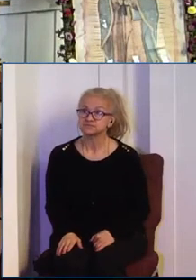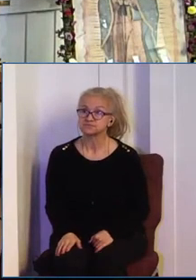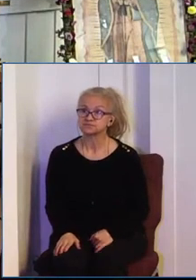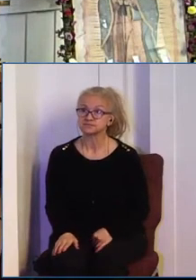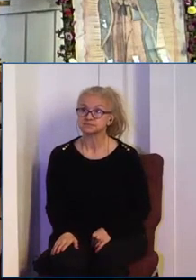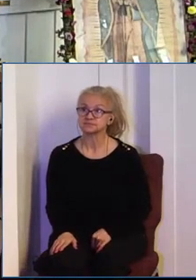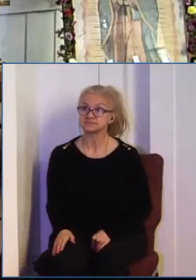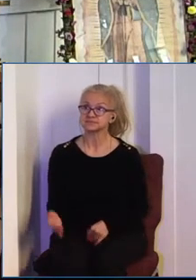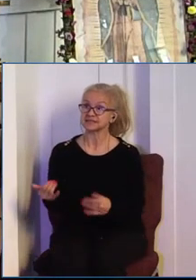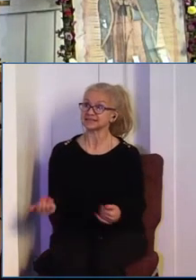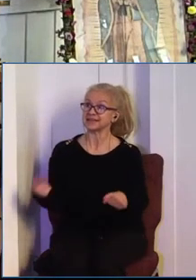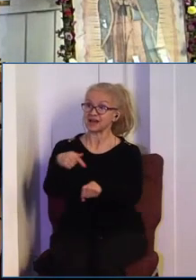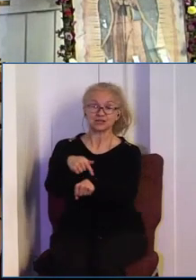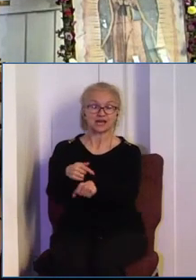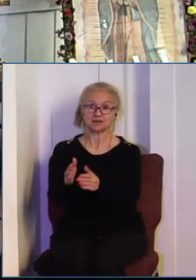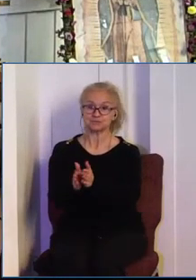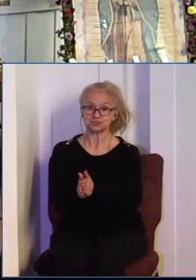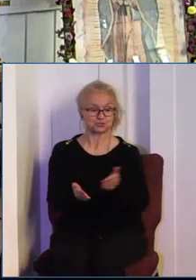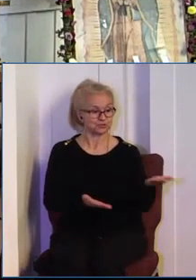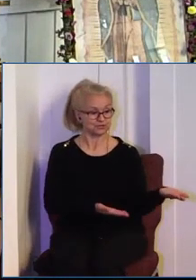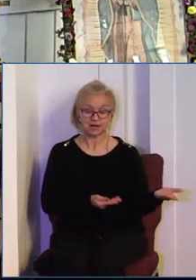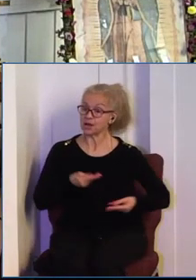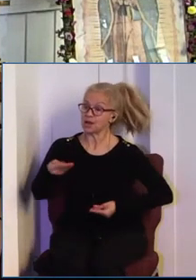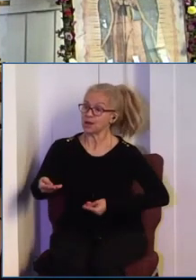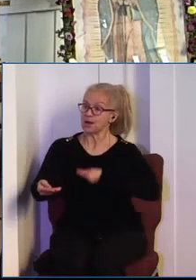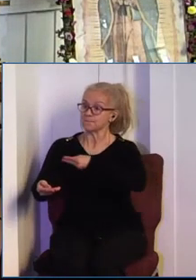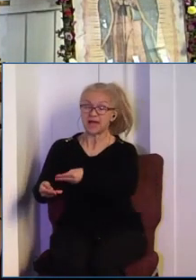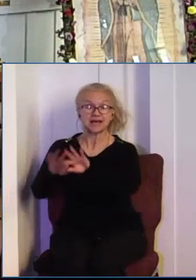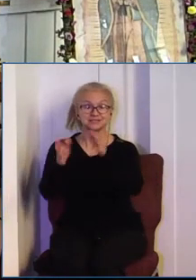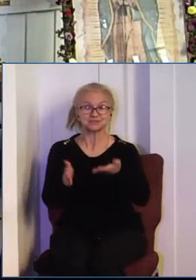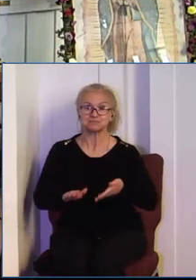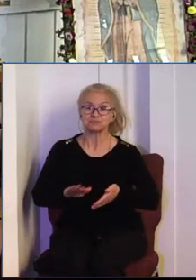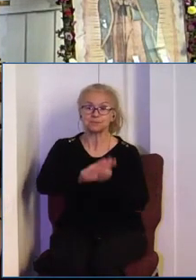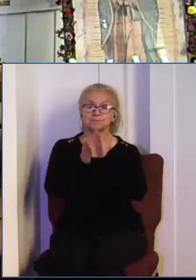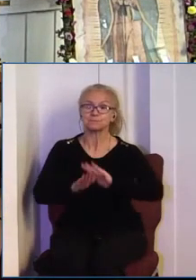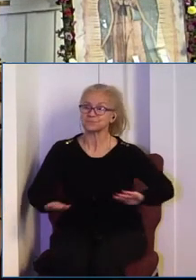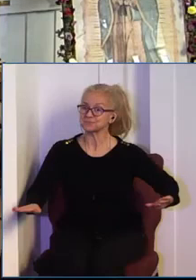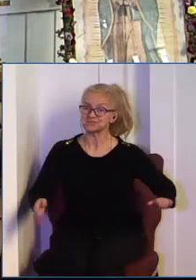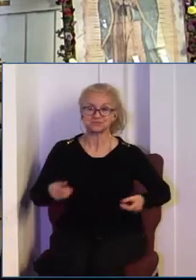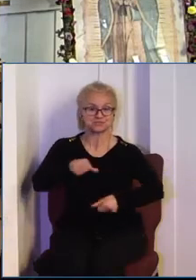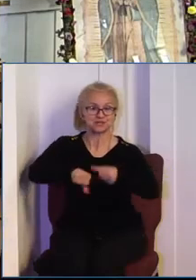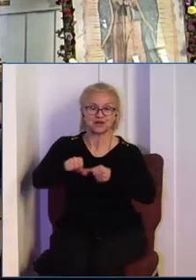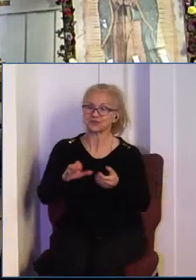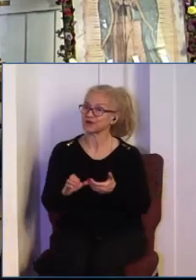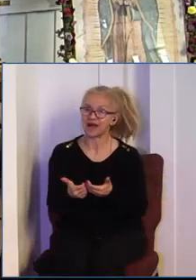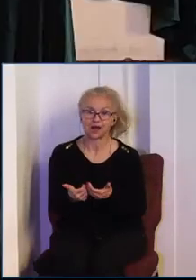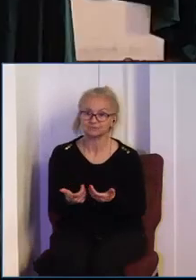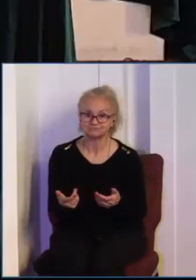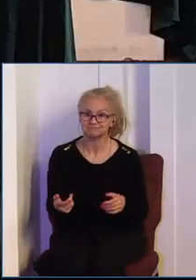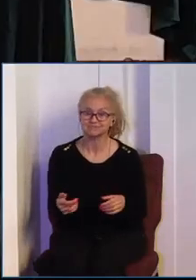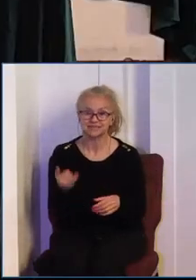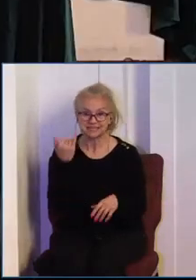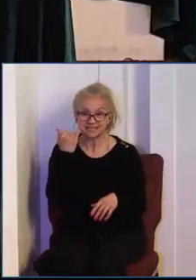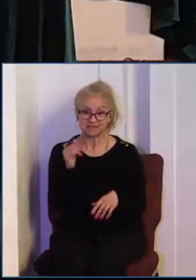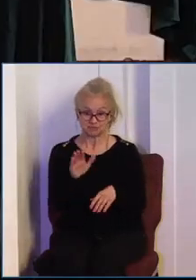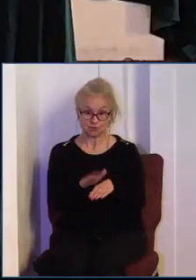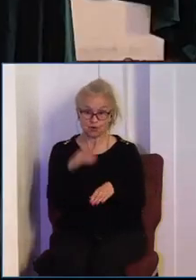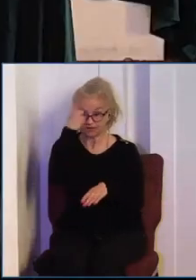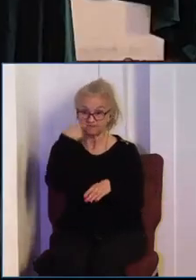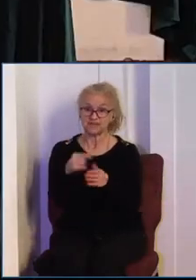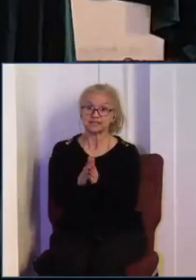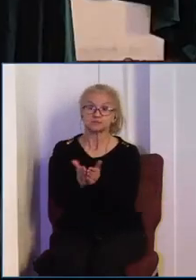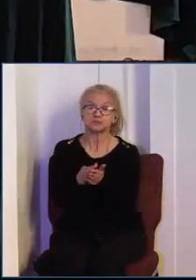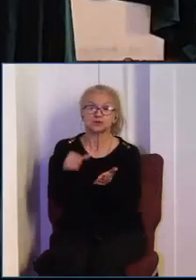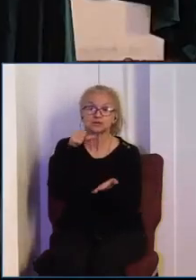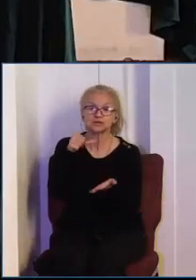It comes time for us to pass the peace to one another, and we do this. If you're on Facebook Live, you